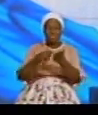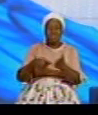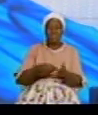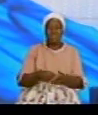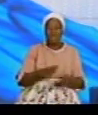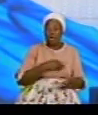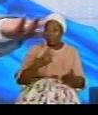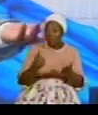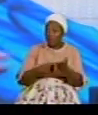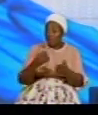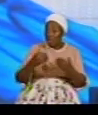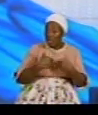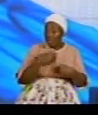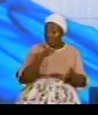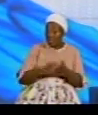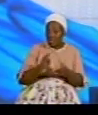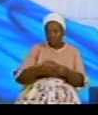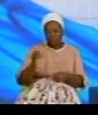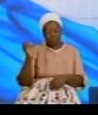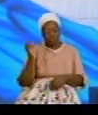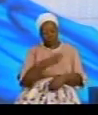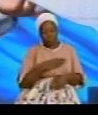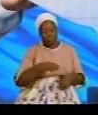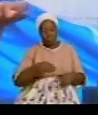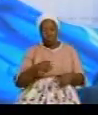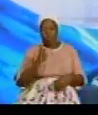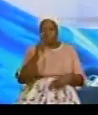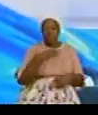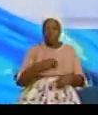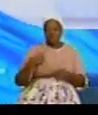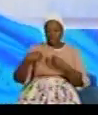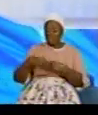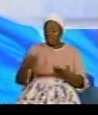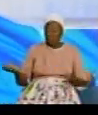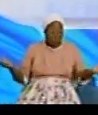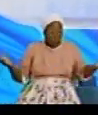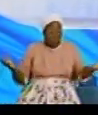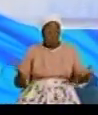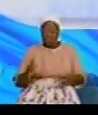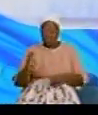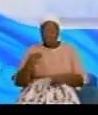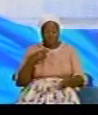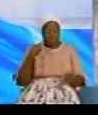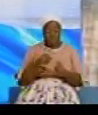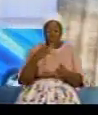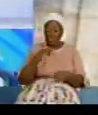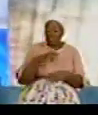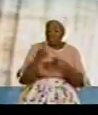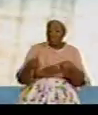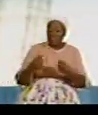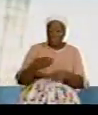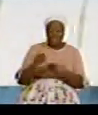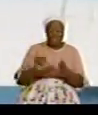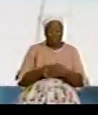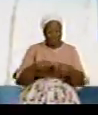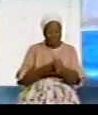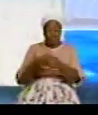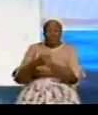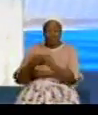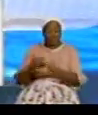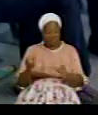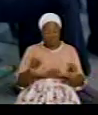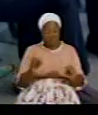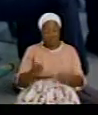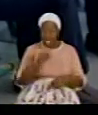you are tired, you throw off your arms and you say, there's no point, I'm tired. You will not be